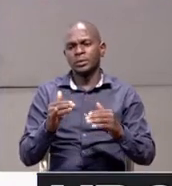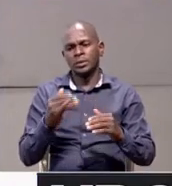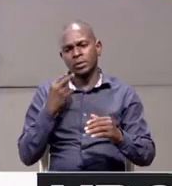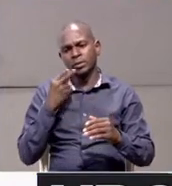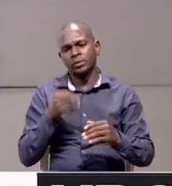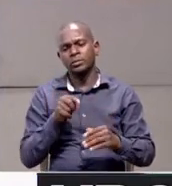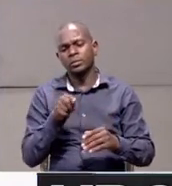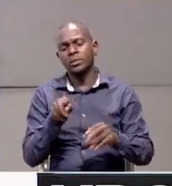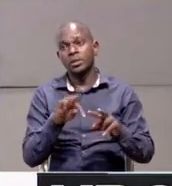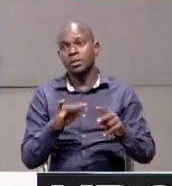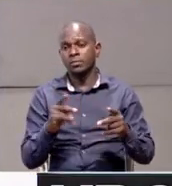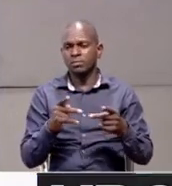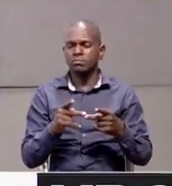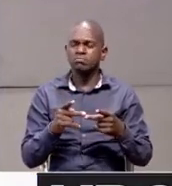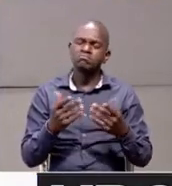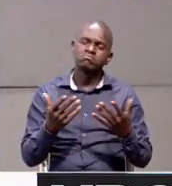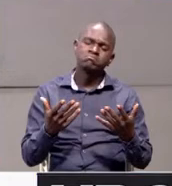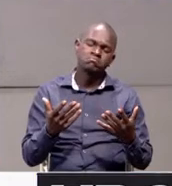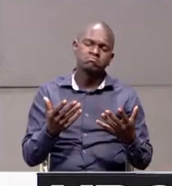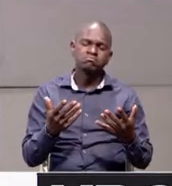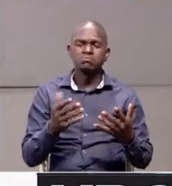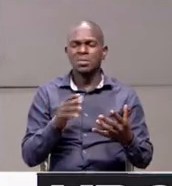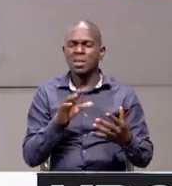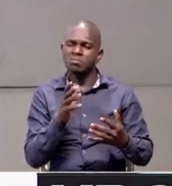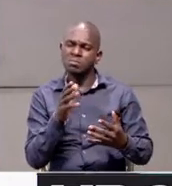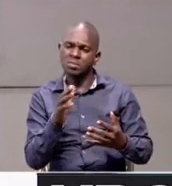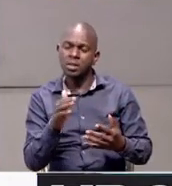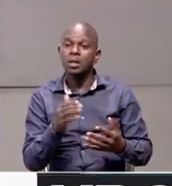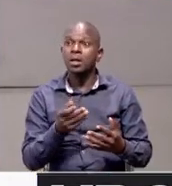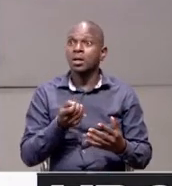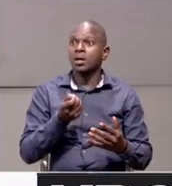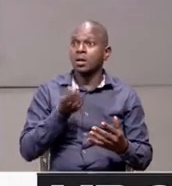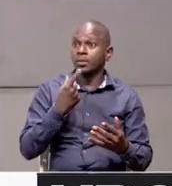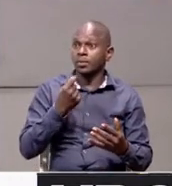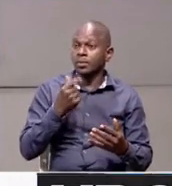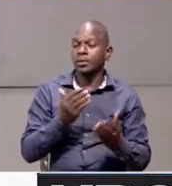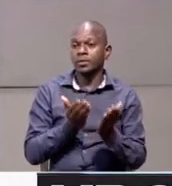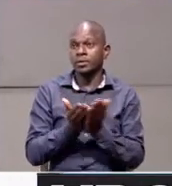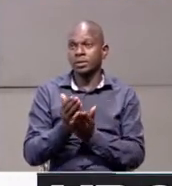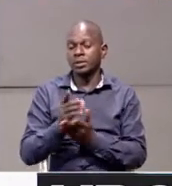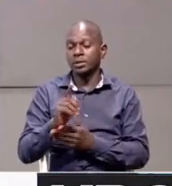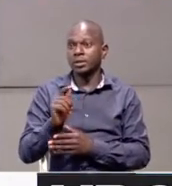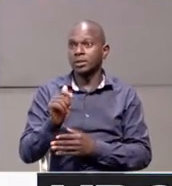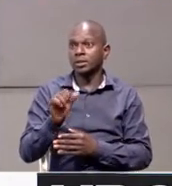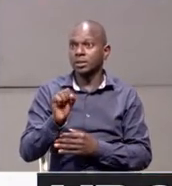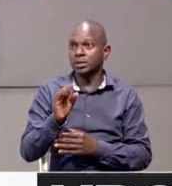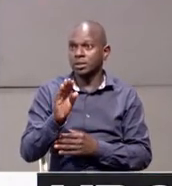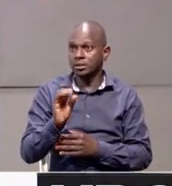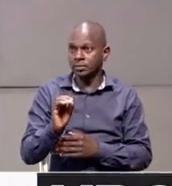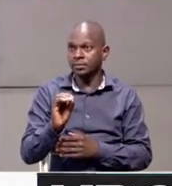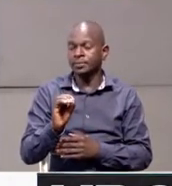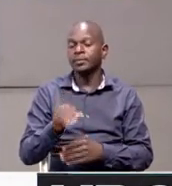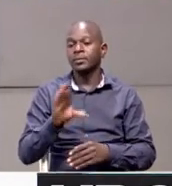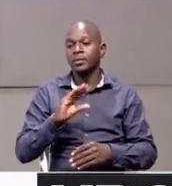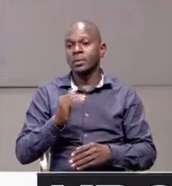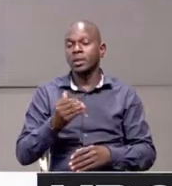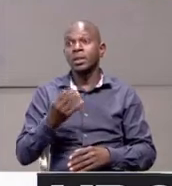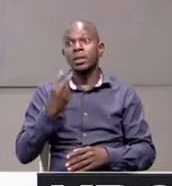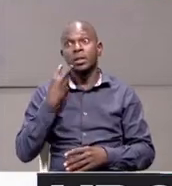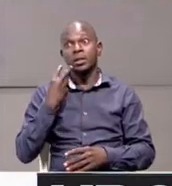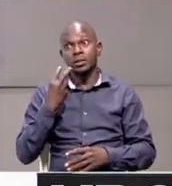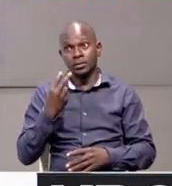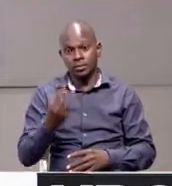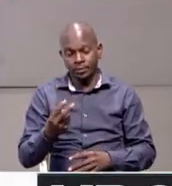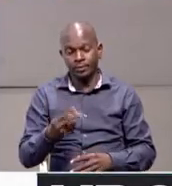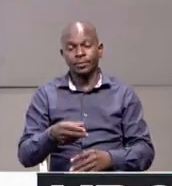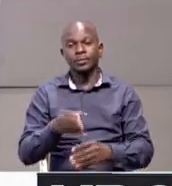this place to be quite wanting of medical services, and as TASO, our vision is